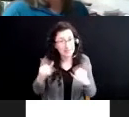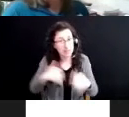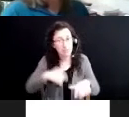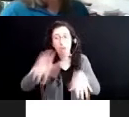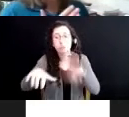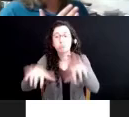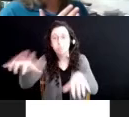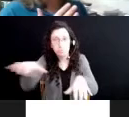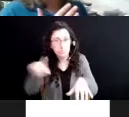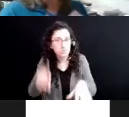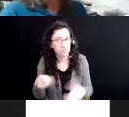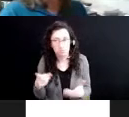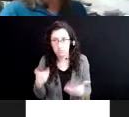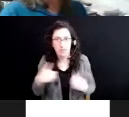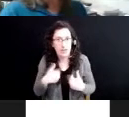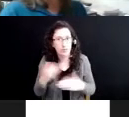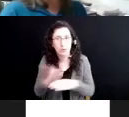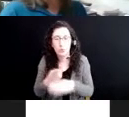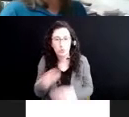just layers of